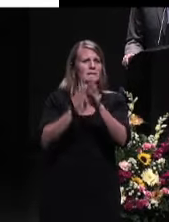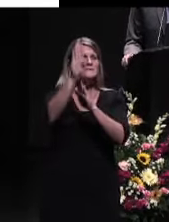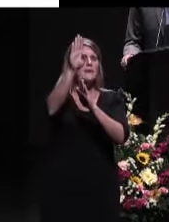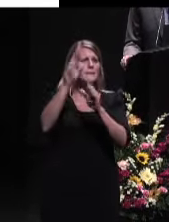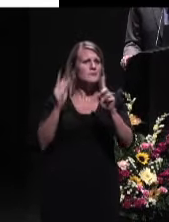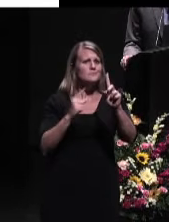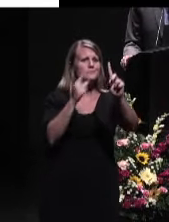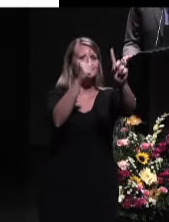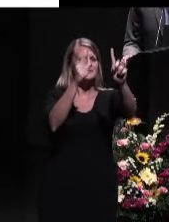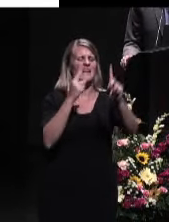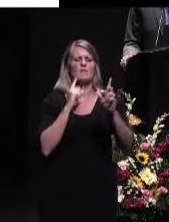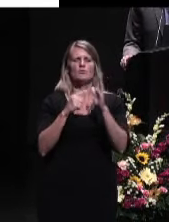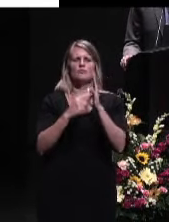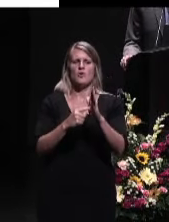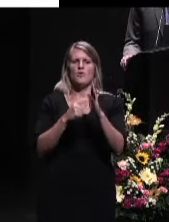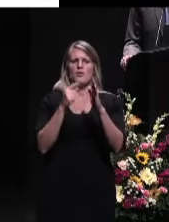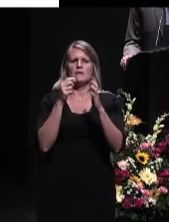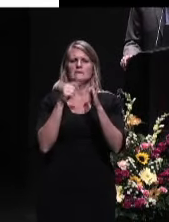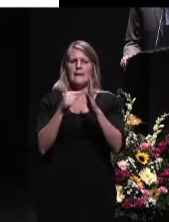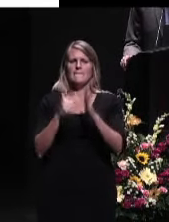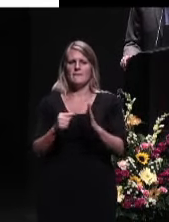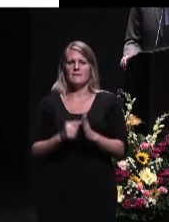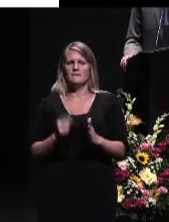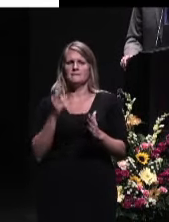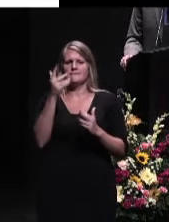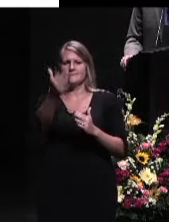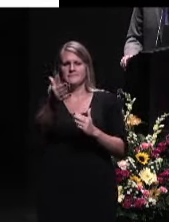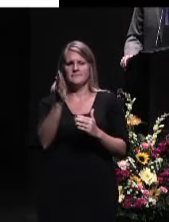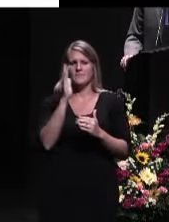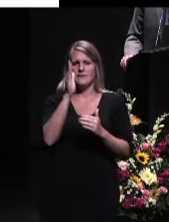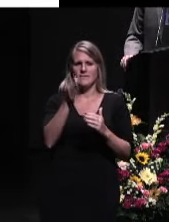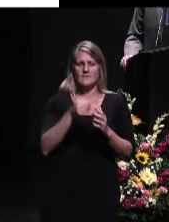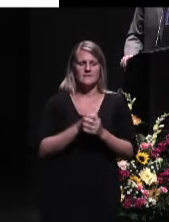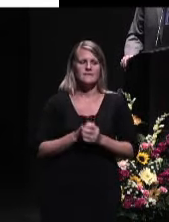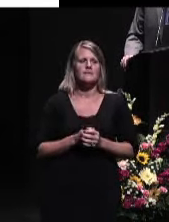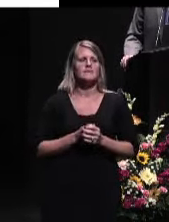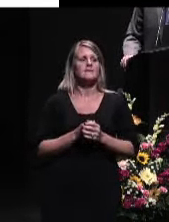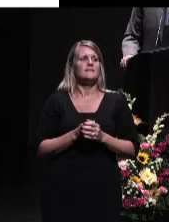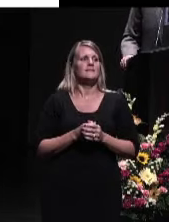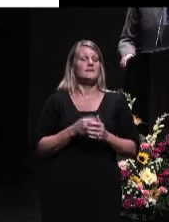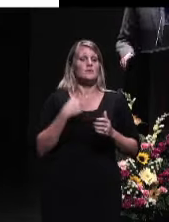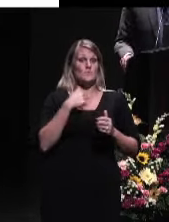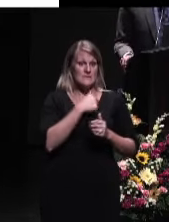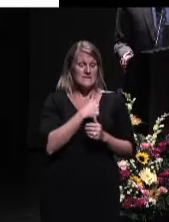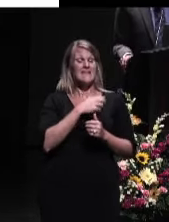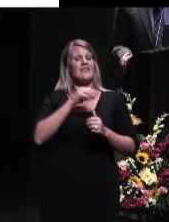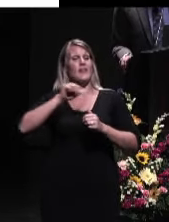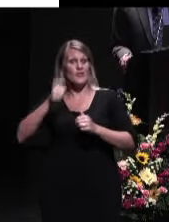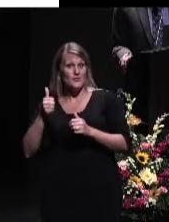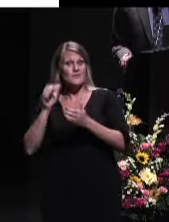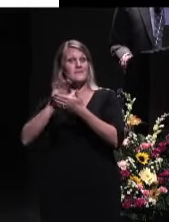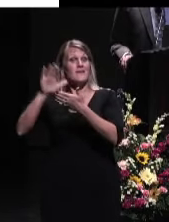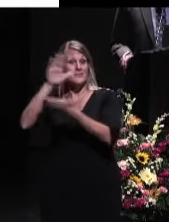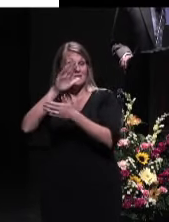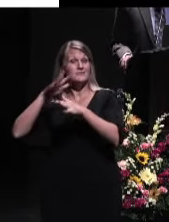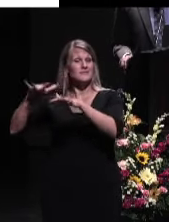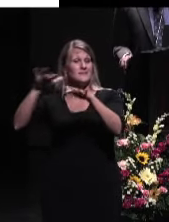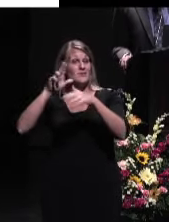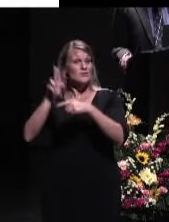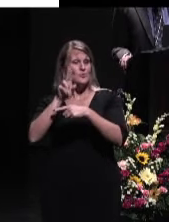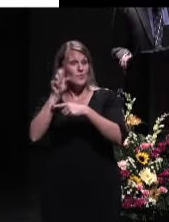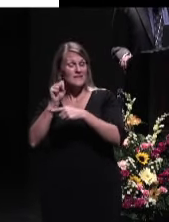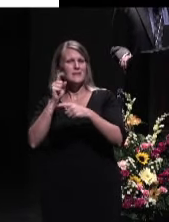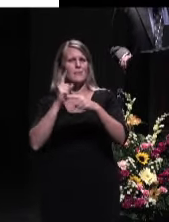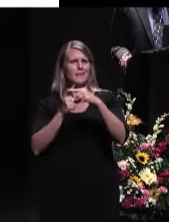I'll show you a number of different areas where that's evident. We, like the rest of higher education across the country and probably in many